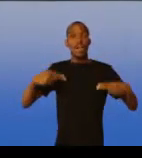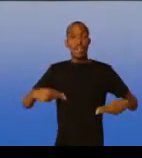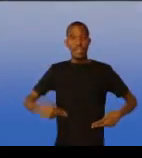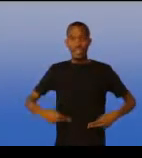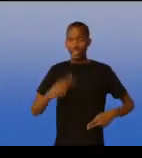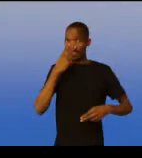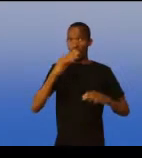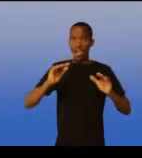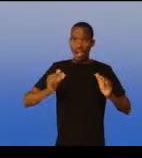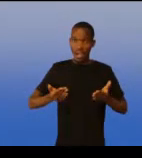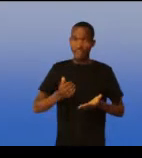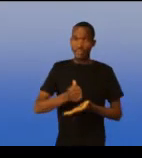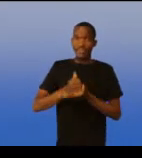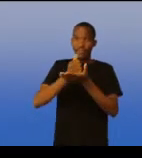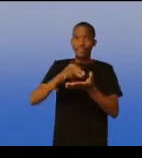on treatment.